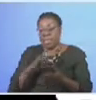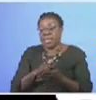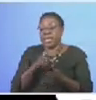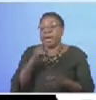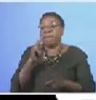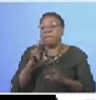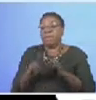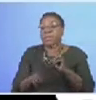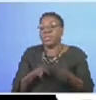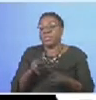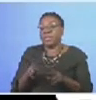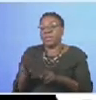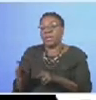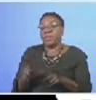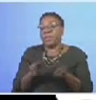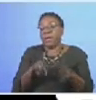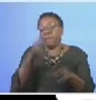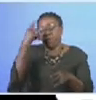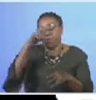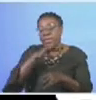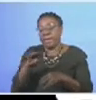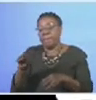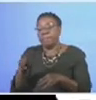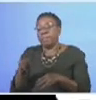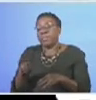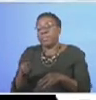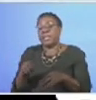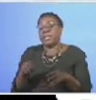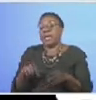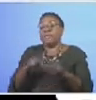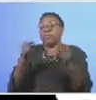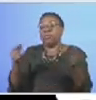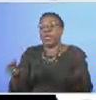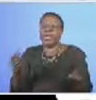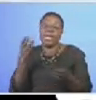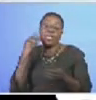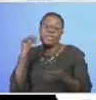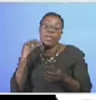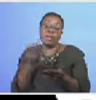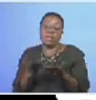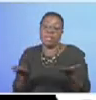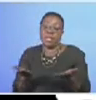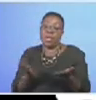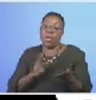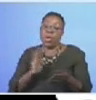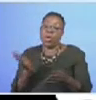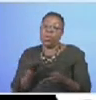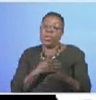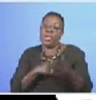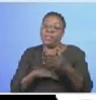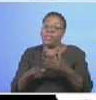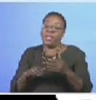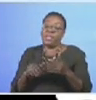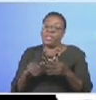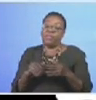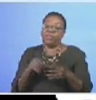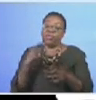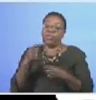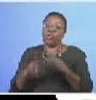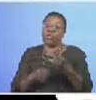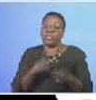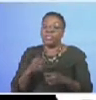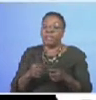customers, that, you know, we're going to prepare for them and then make sure that they have a great experience. We basically invented the model for